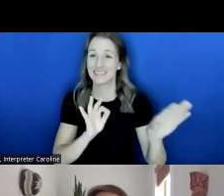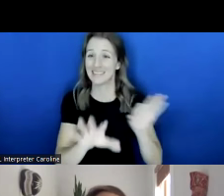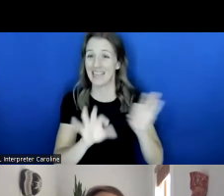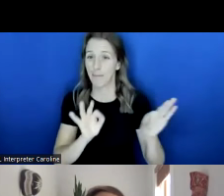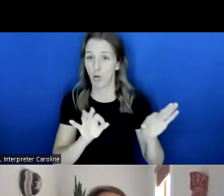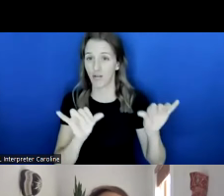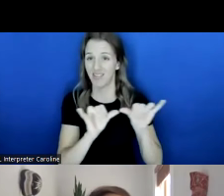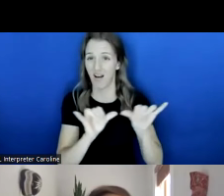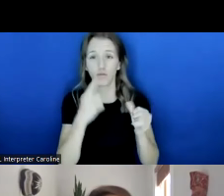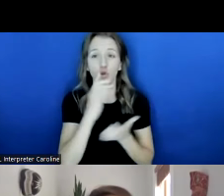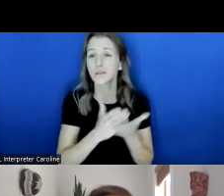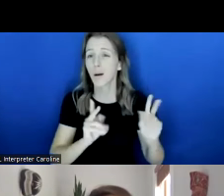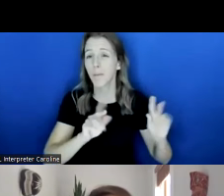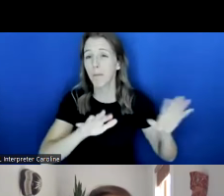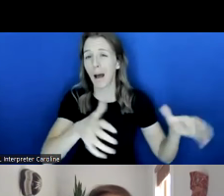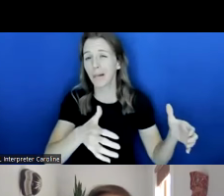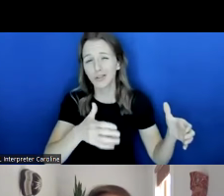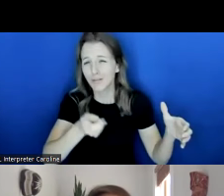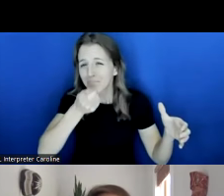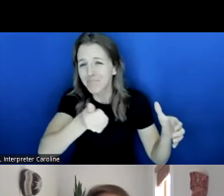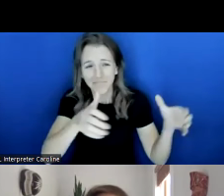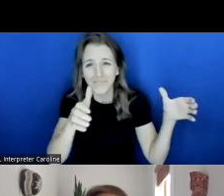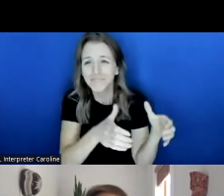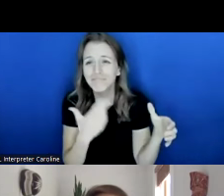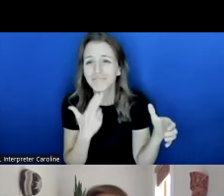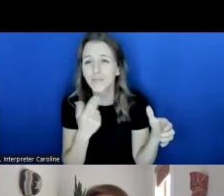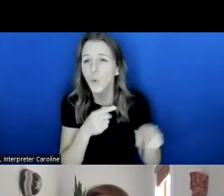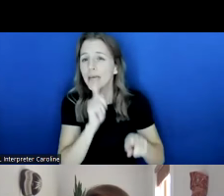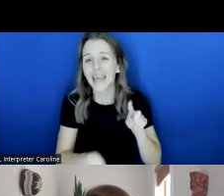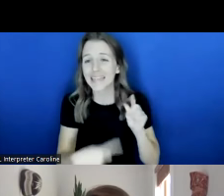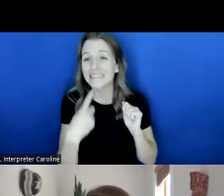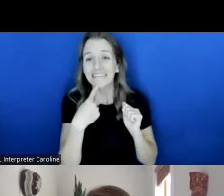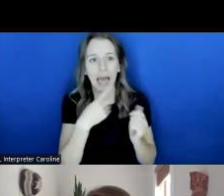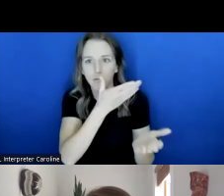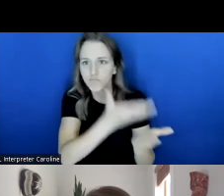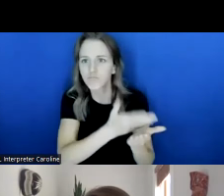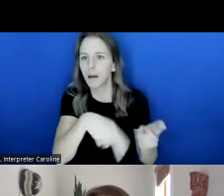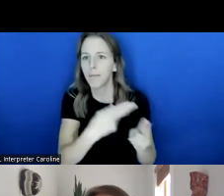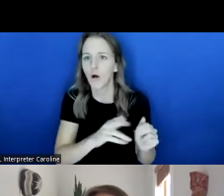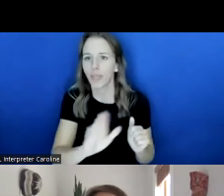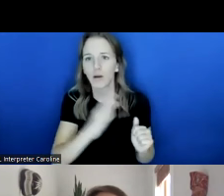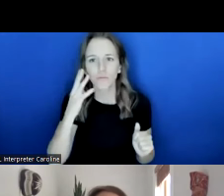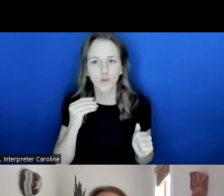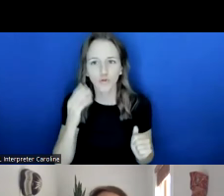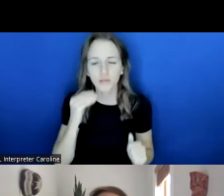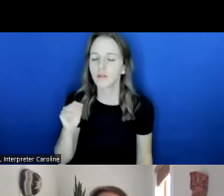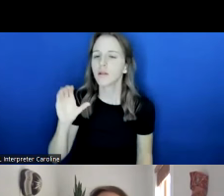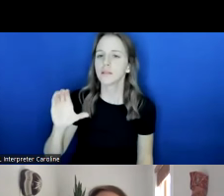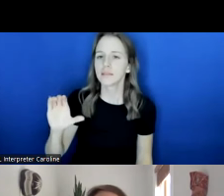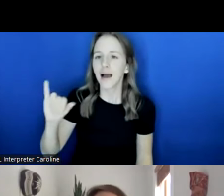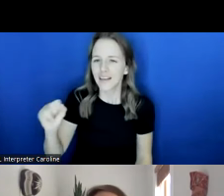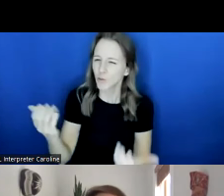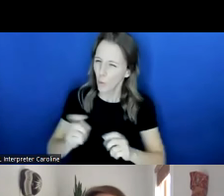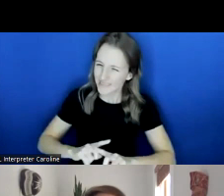that we can't say much about their experience. And so with CCIS, we wanted to really do things differently and make sure that we were able to understand